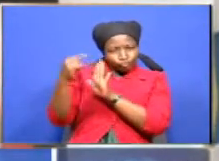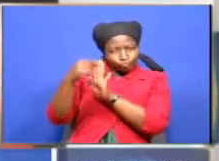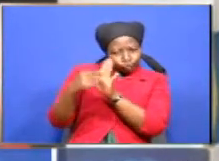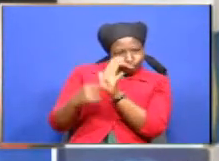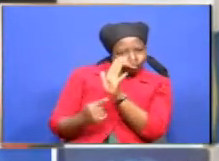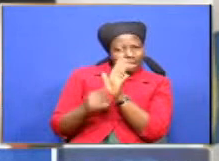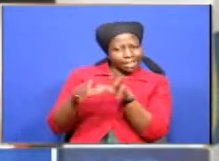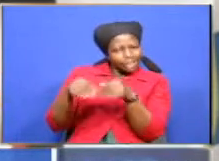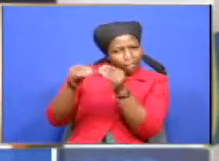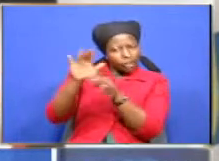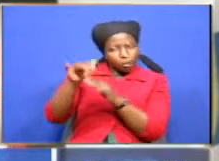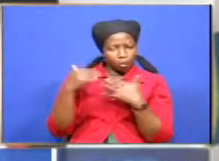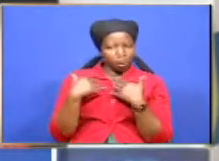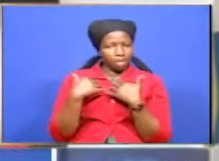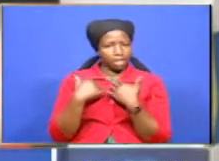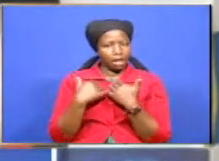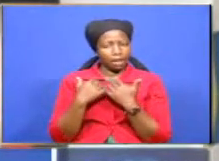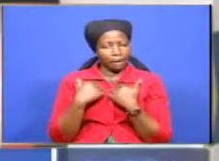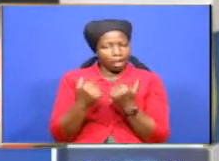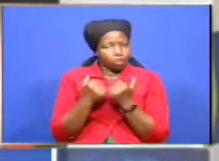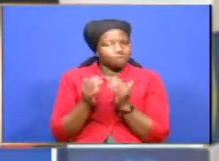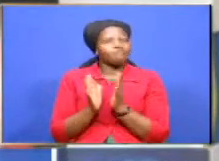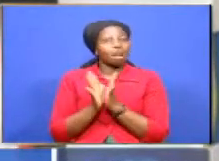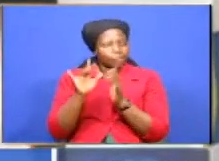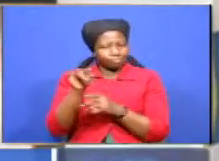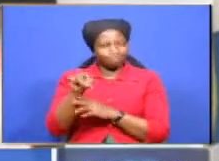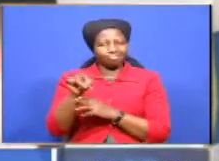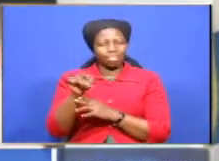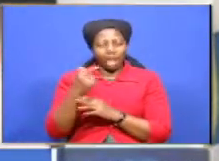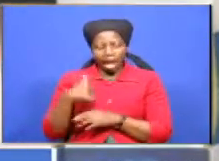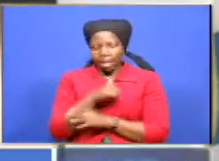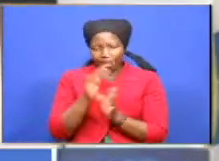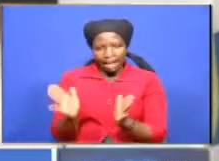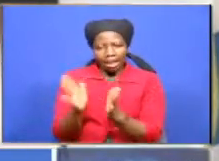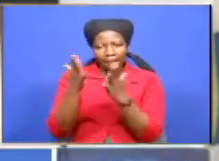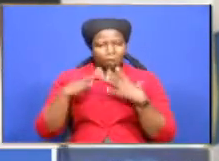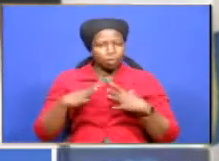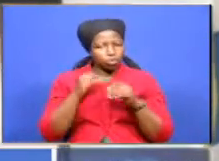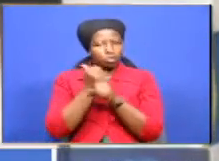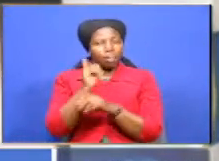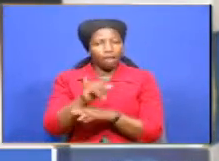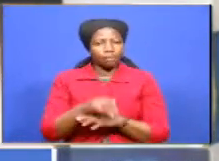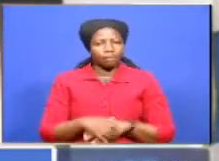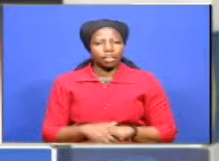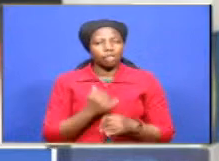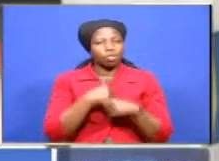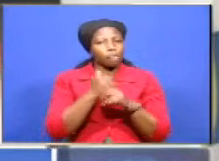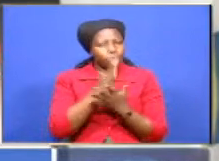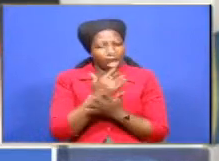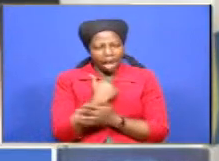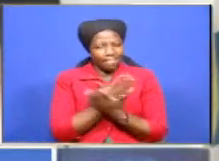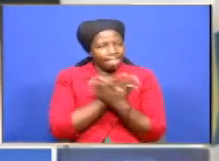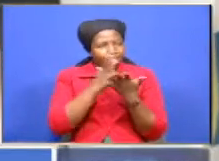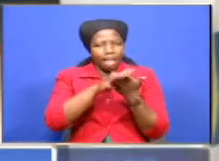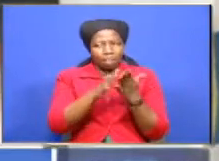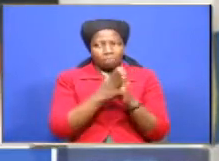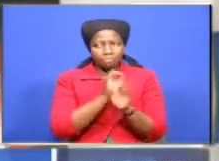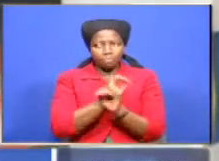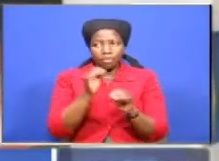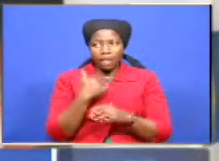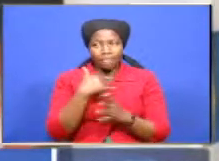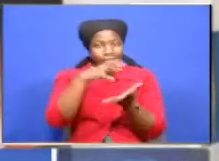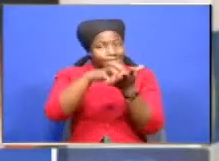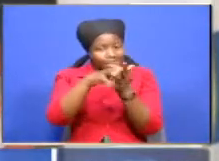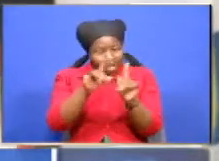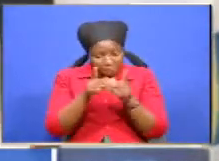our public health, we encourage people to do that. So there cannot be any excuse. There has been cases,